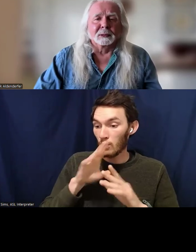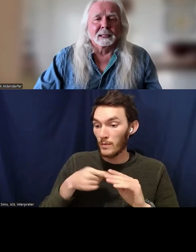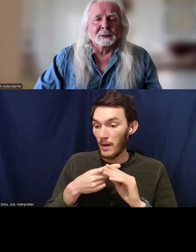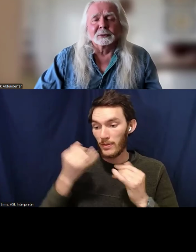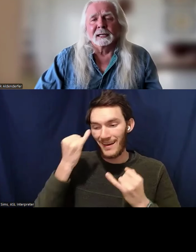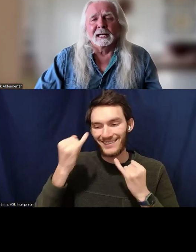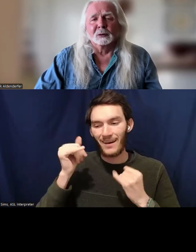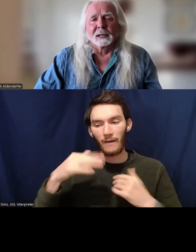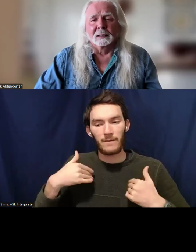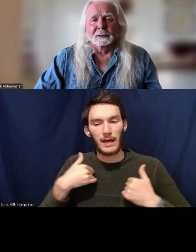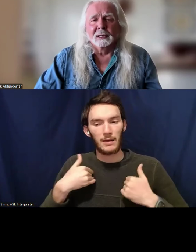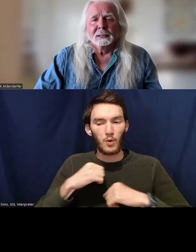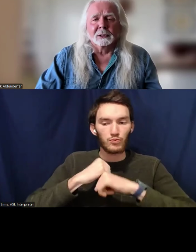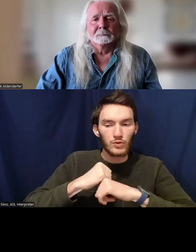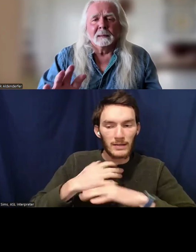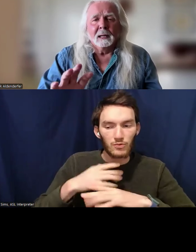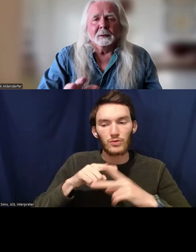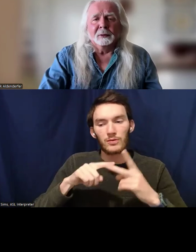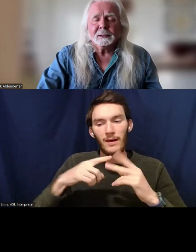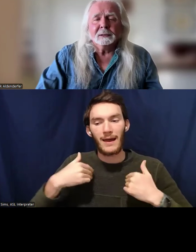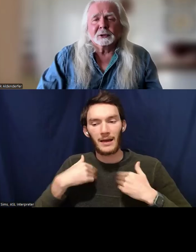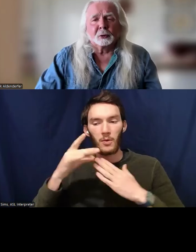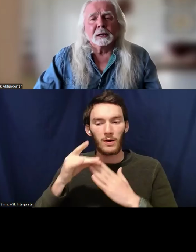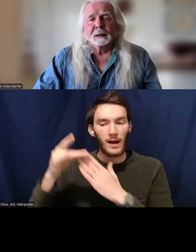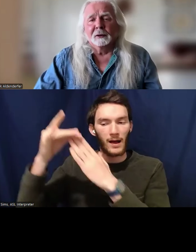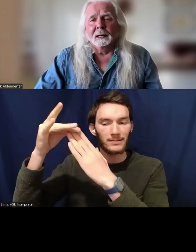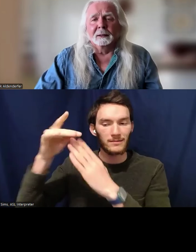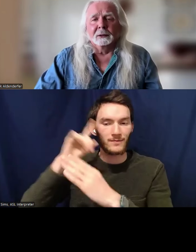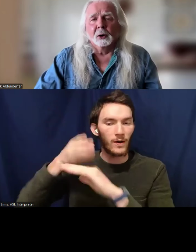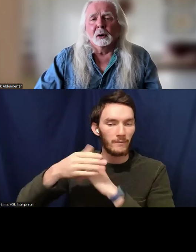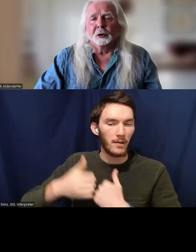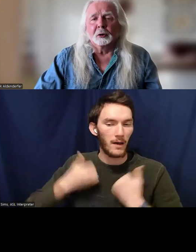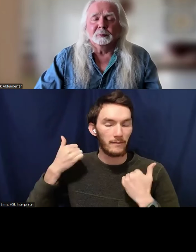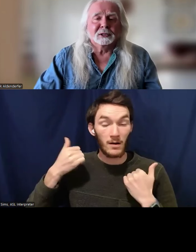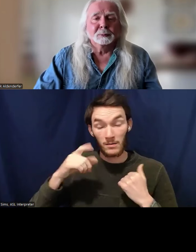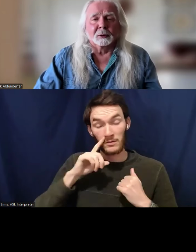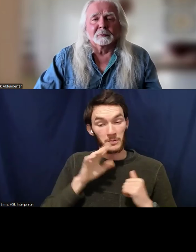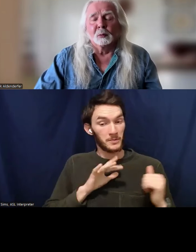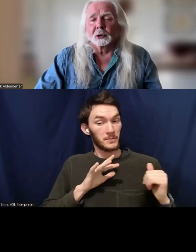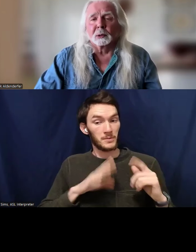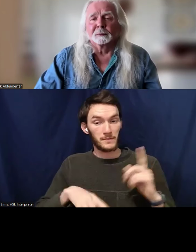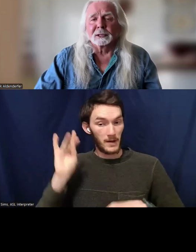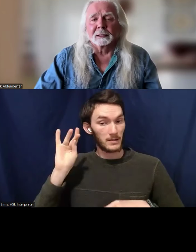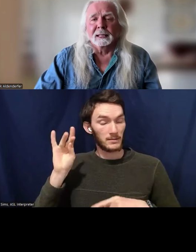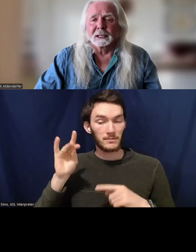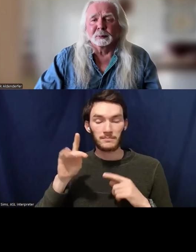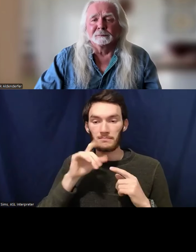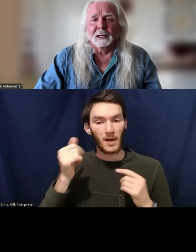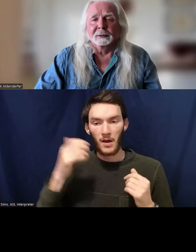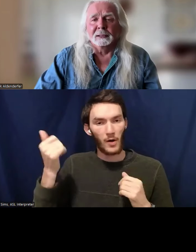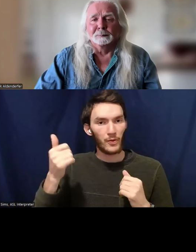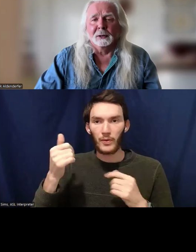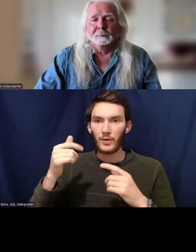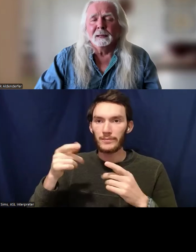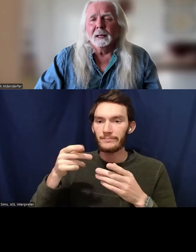animal protectors and animal guides. So this is an extraordinary find. No other similar mortuary facility has been